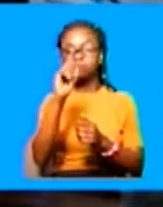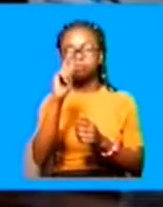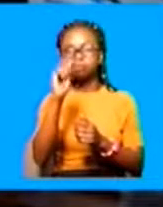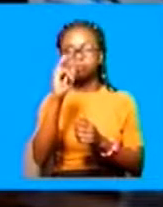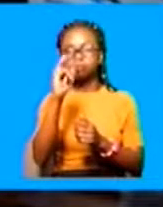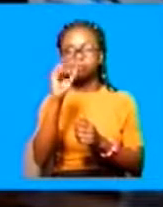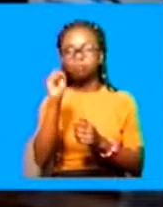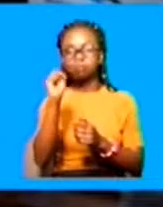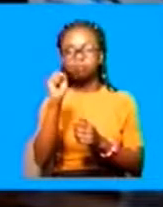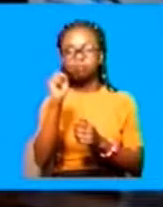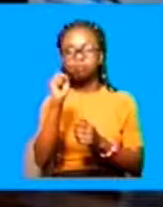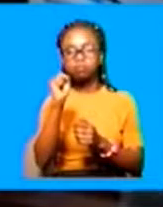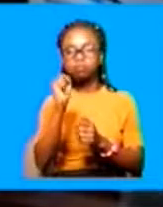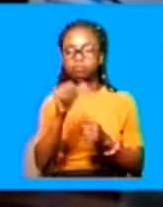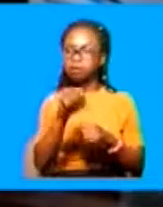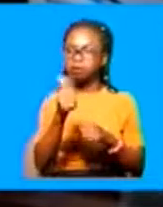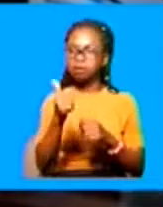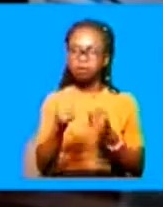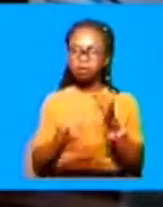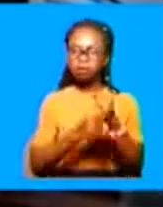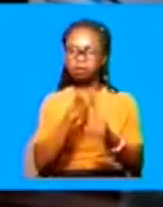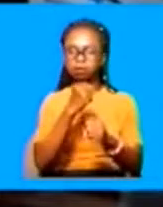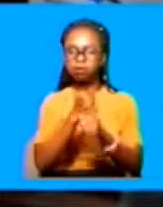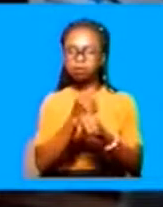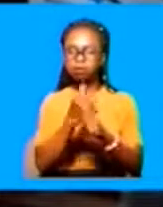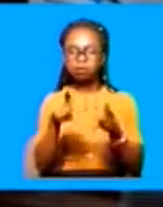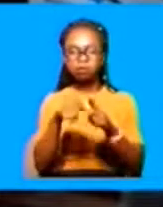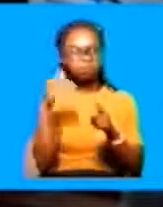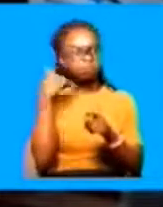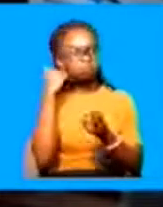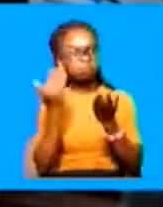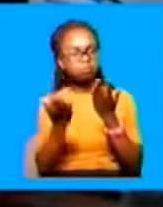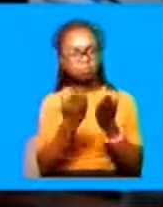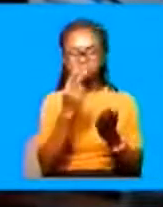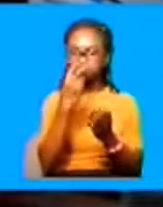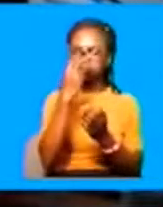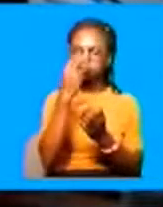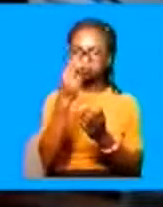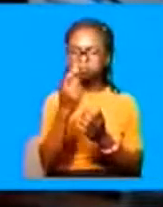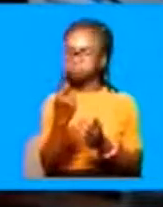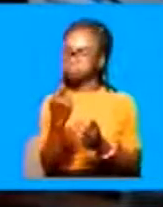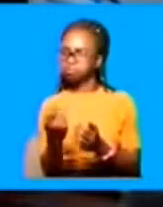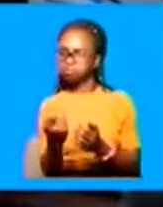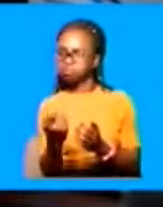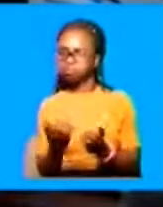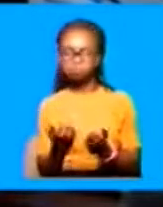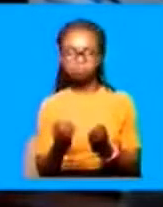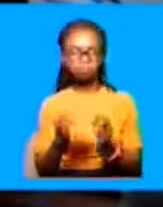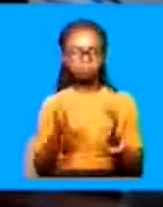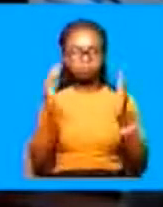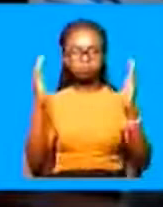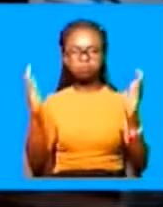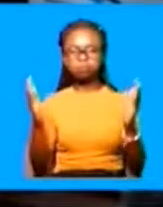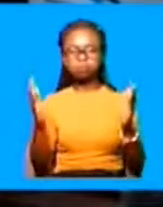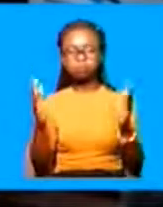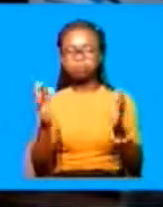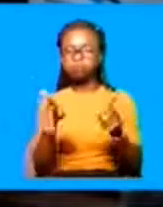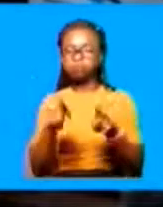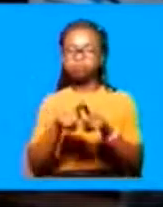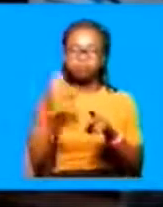Meningitis nyalo make e higa moro amora, kitin kata kiduong'. To komaki nikech en tuo